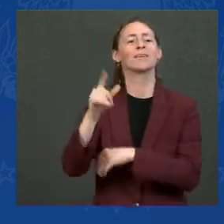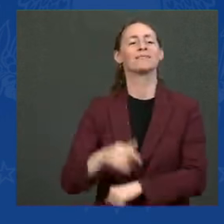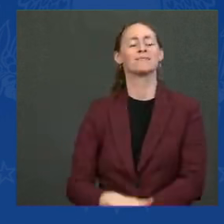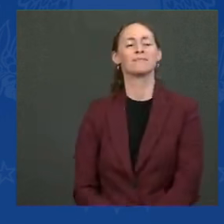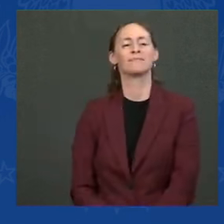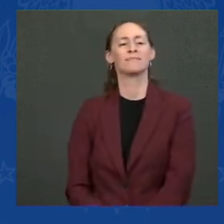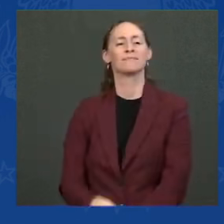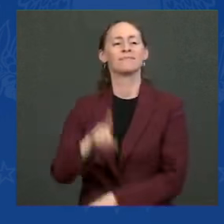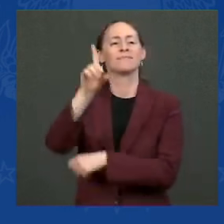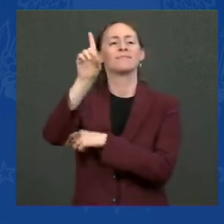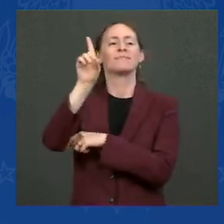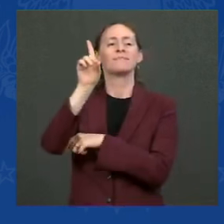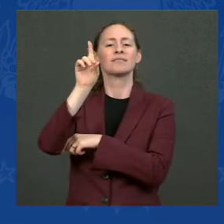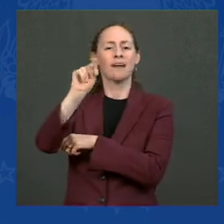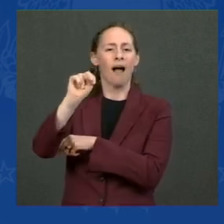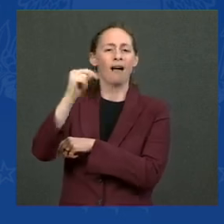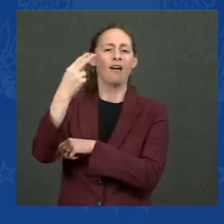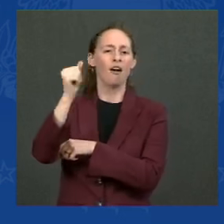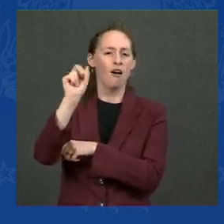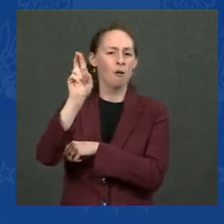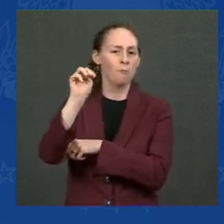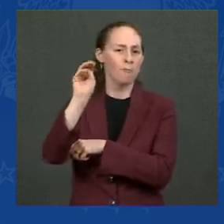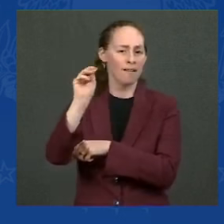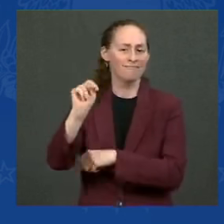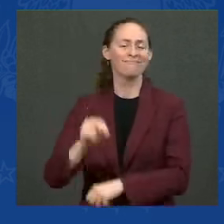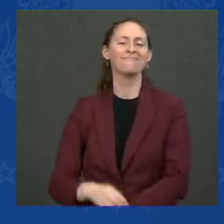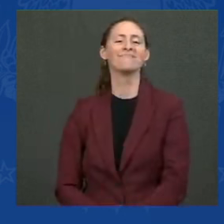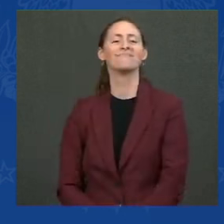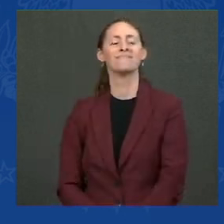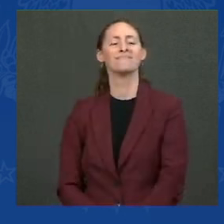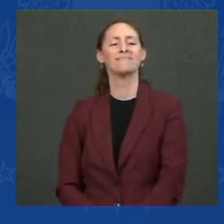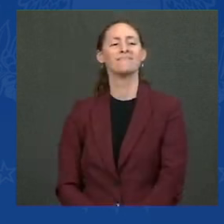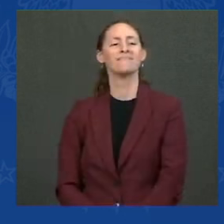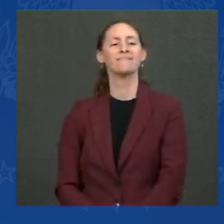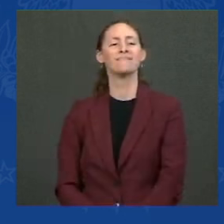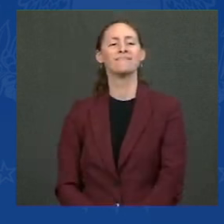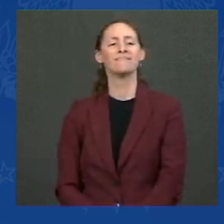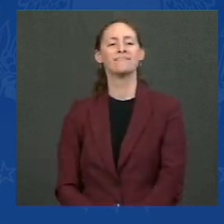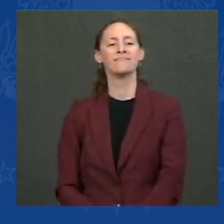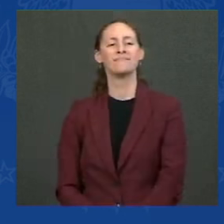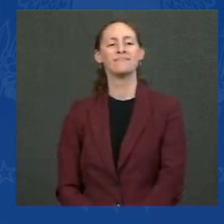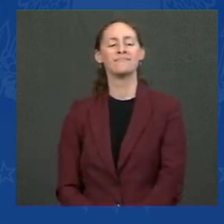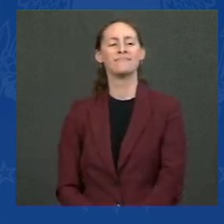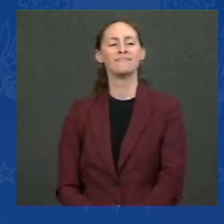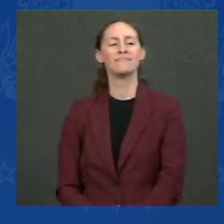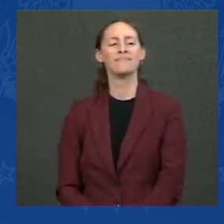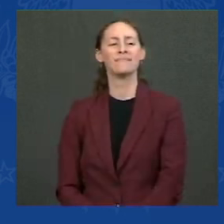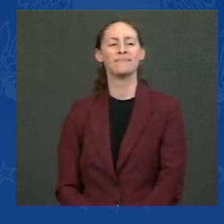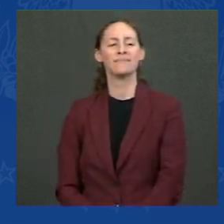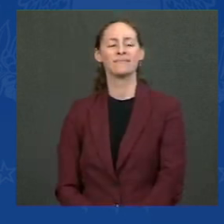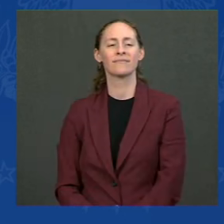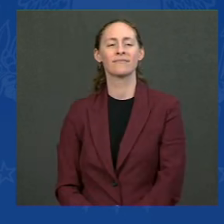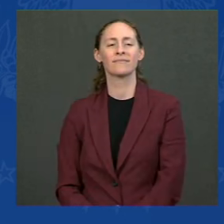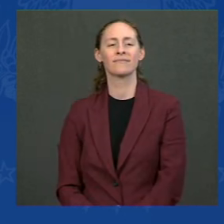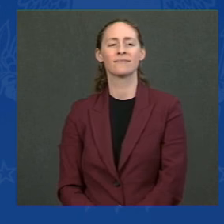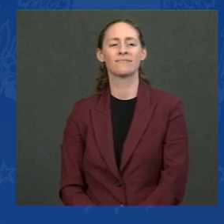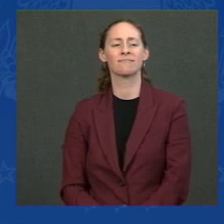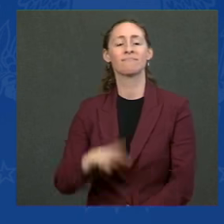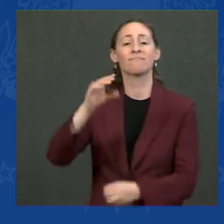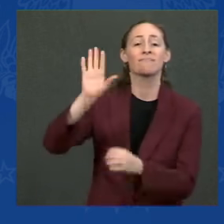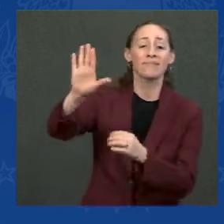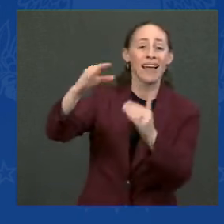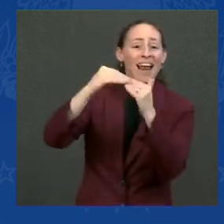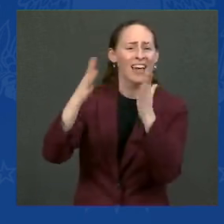Murphy, State Rep Martin Moylan, and we got great labor leaders here too.